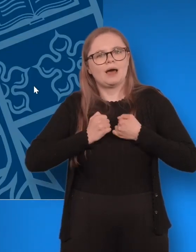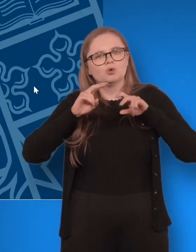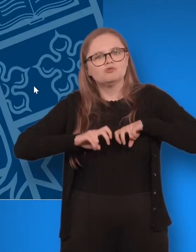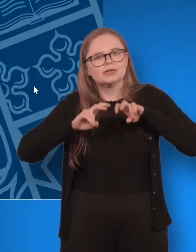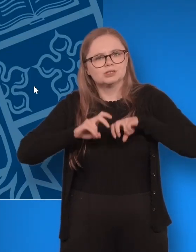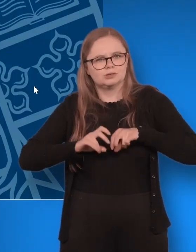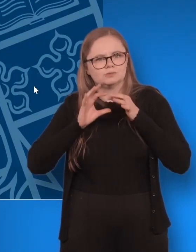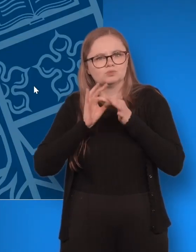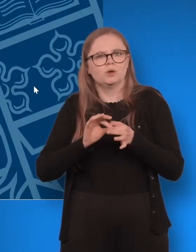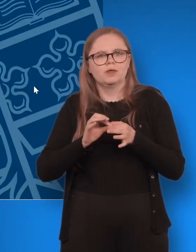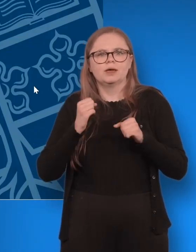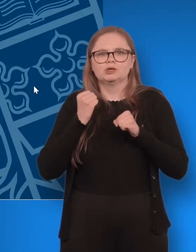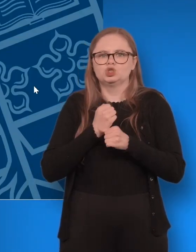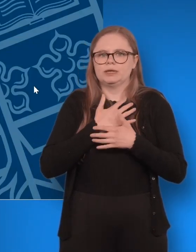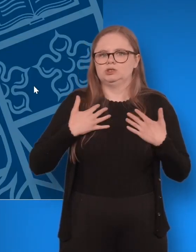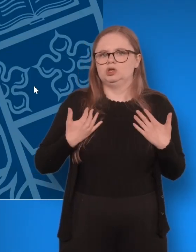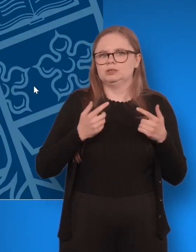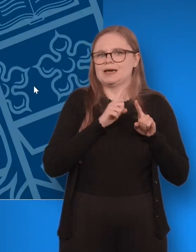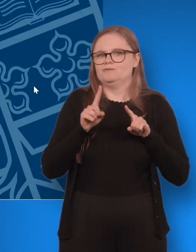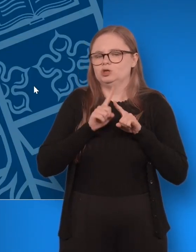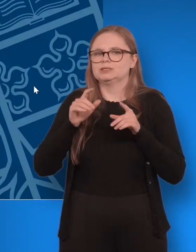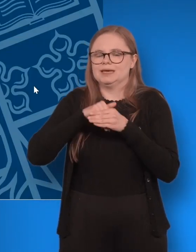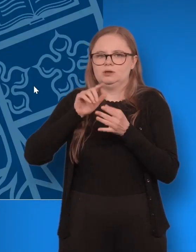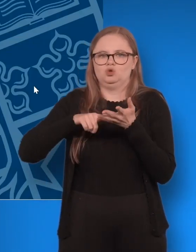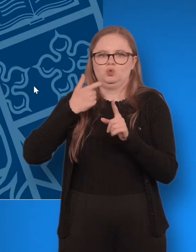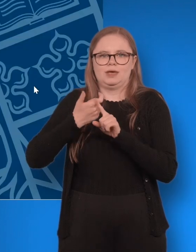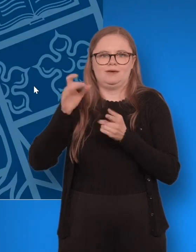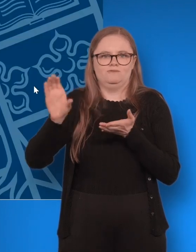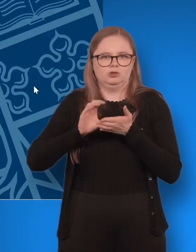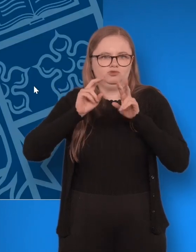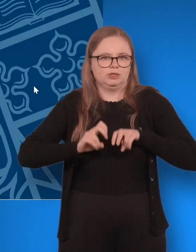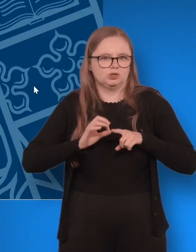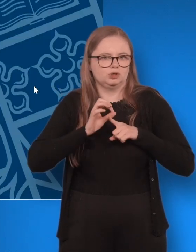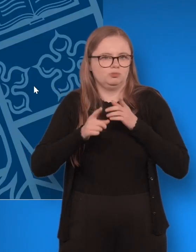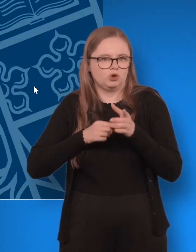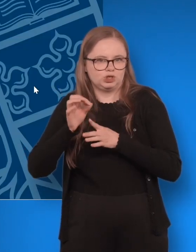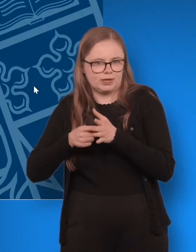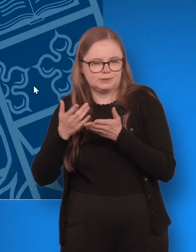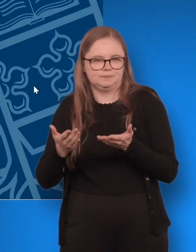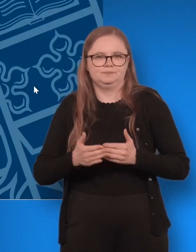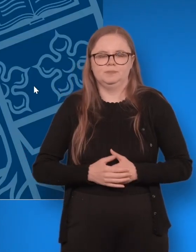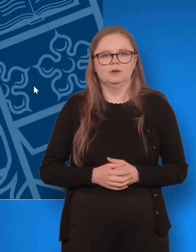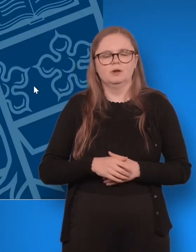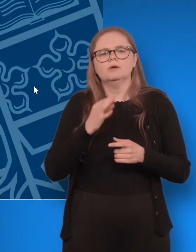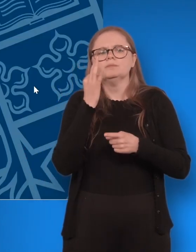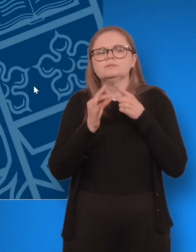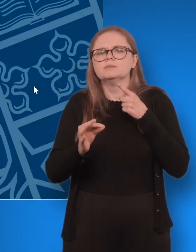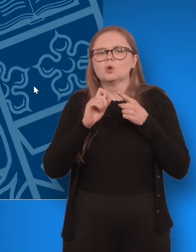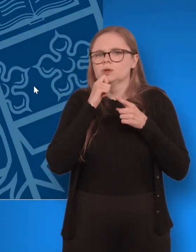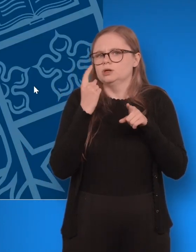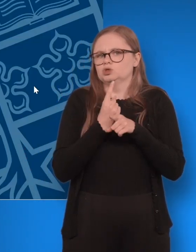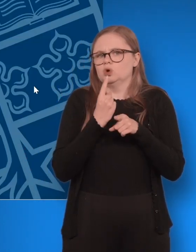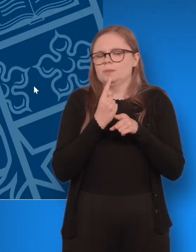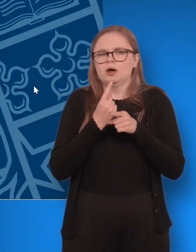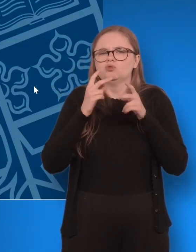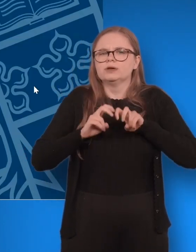on gender diversity in UK-funded research projects. In particular, we're talking today about a study